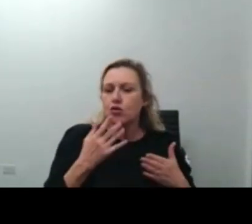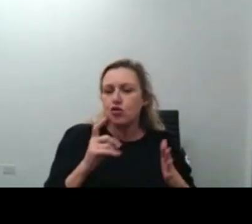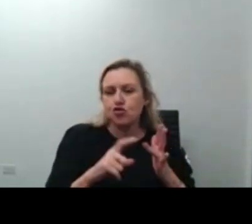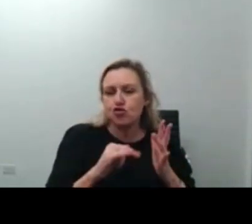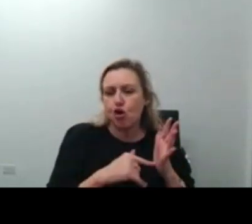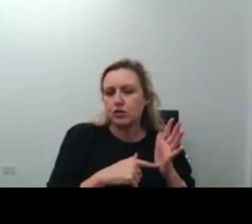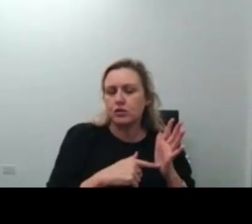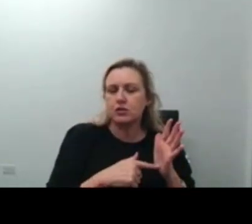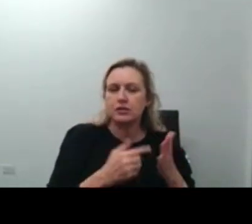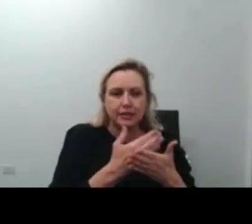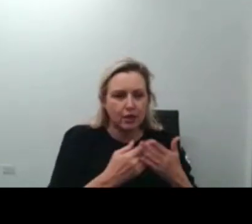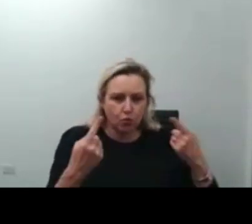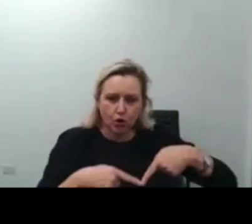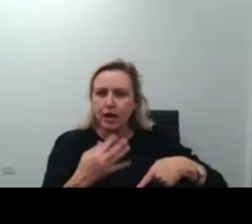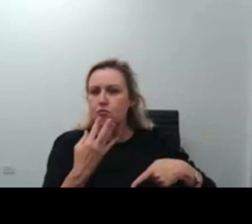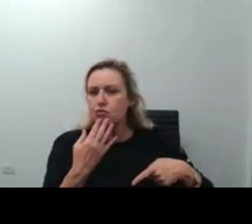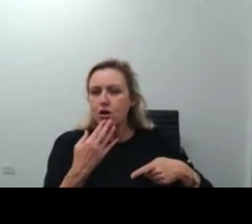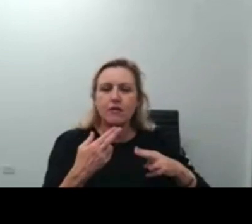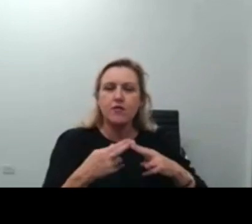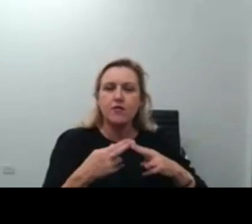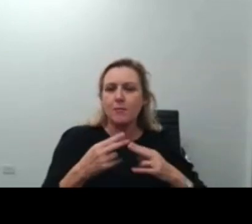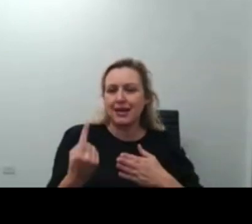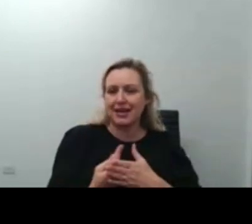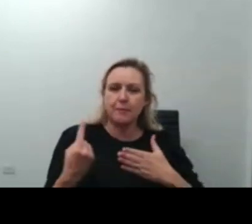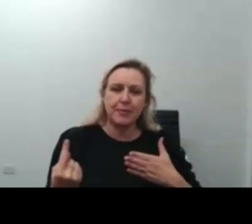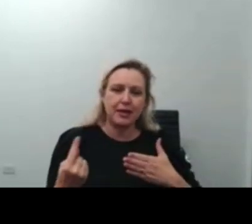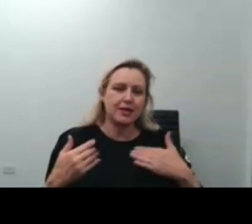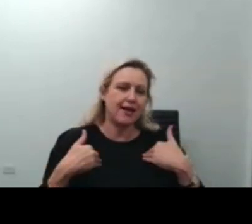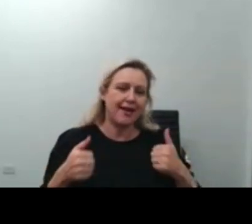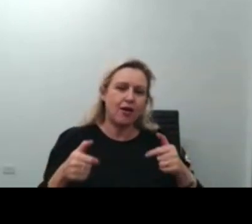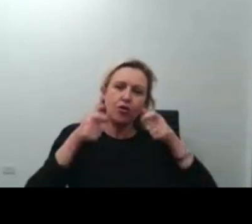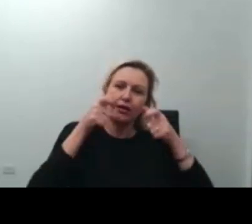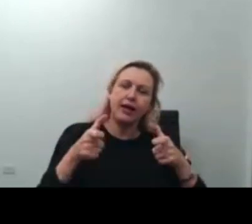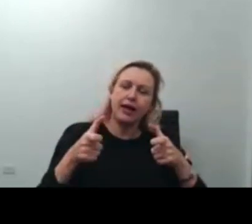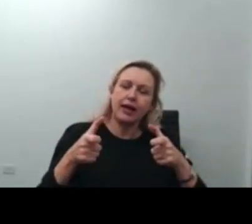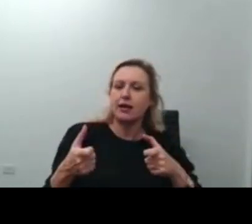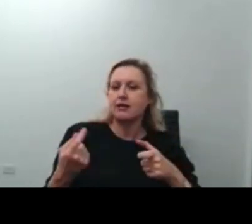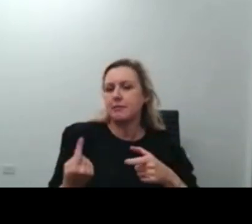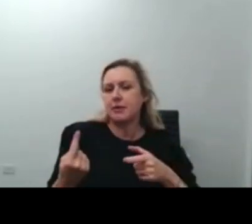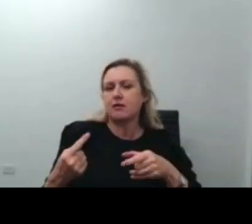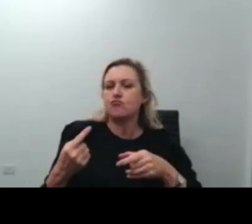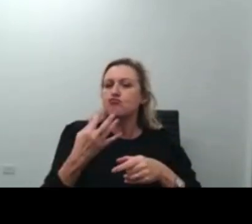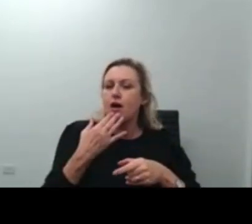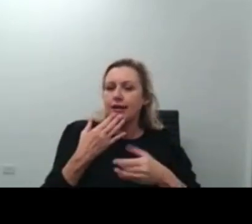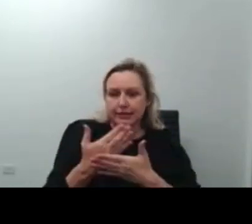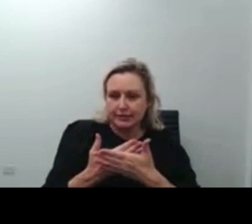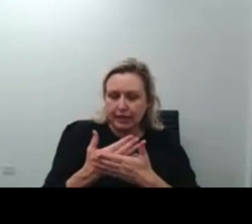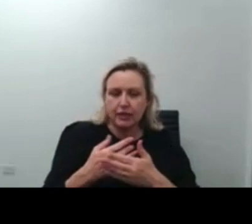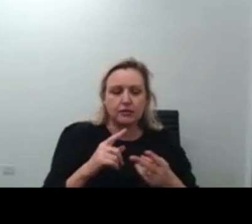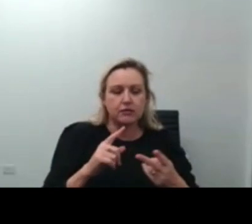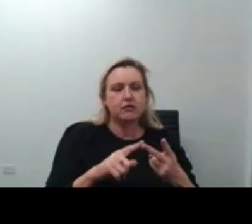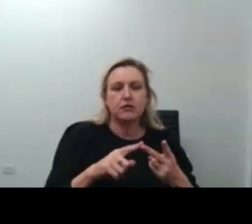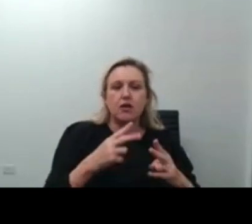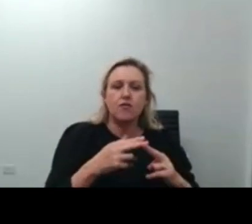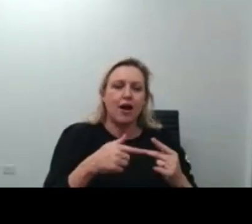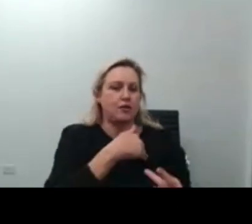inform prices, and that's being conducted by the Independent Health and Aged Care Pricing Authority. A study to develop a draft